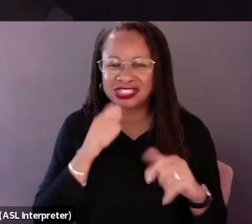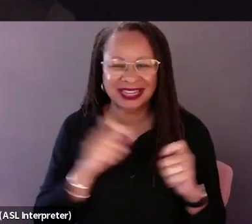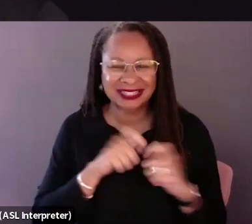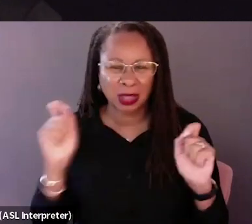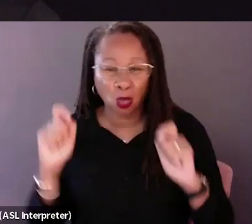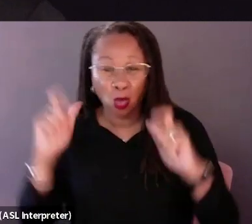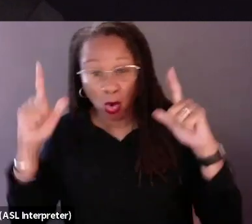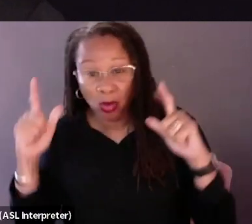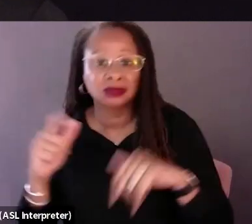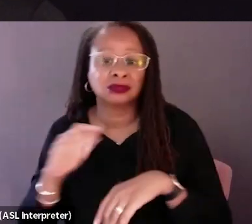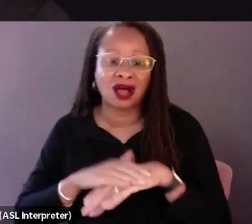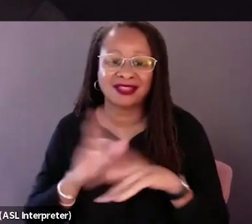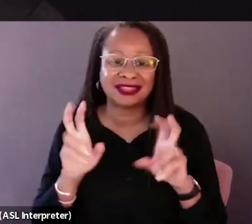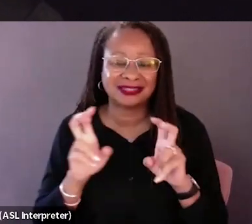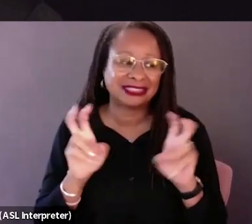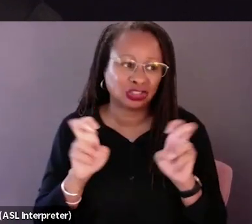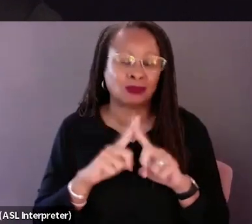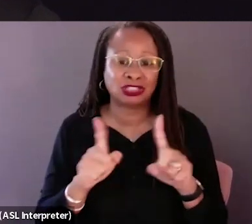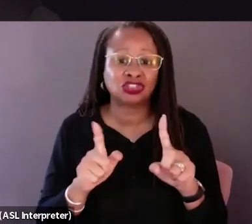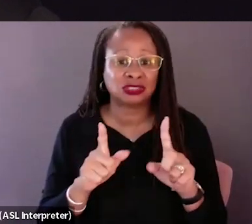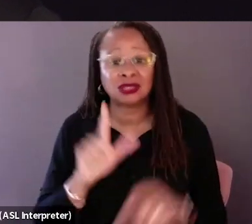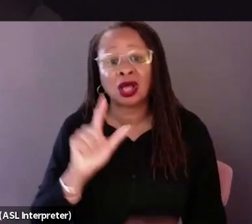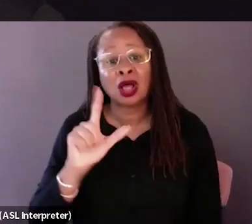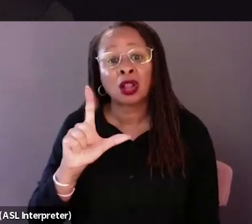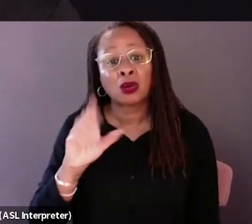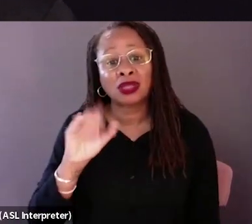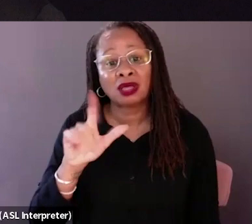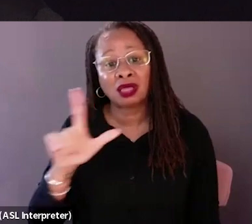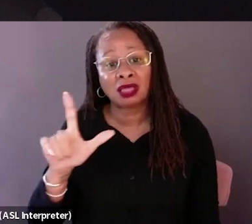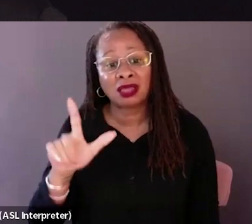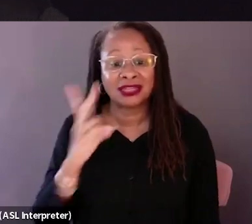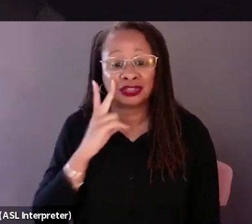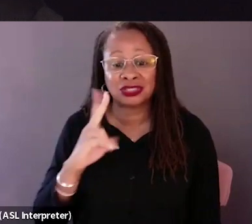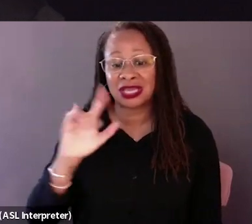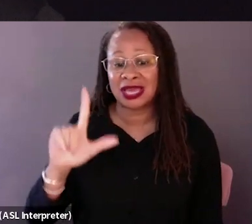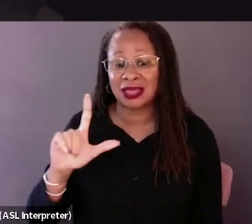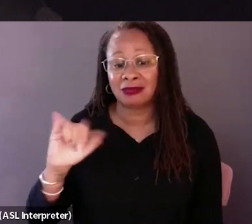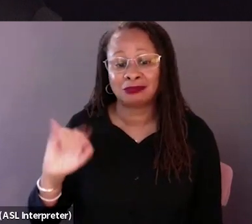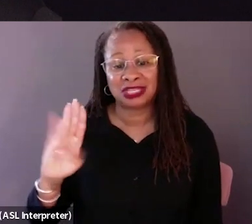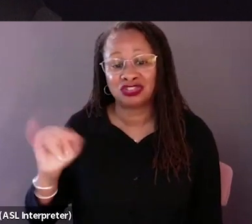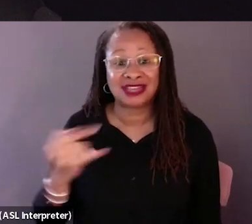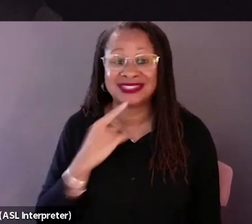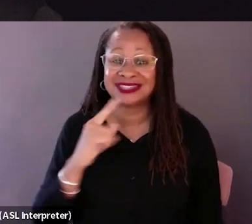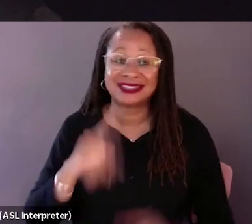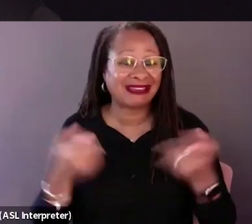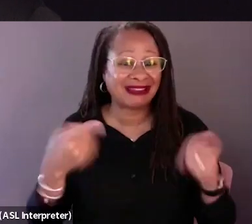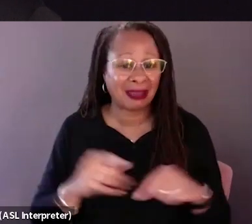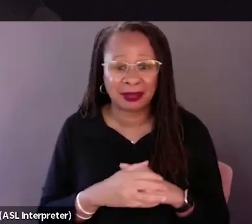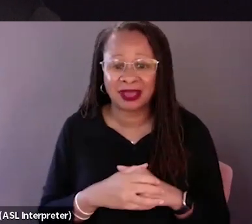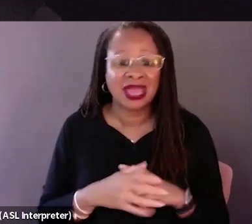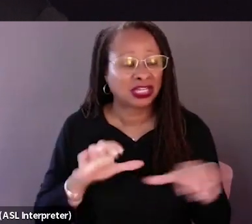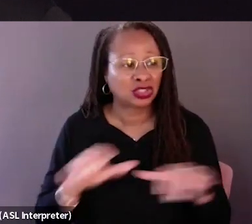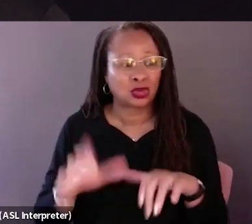issue, but she's loyal. And you see Johnson is saying like this can't happen, and he's doing the pure